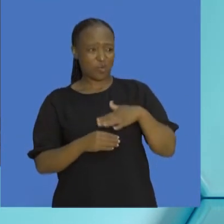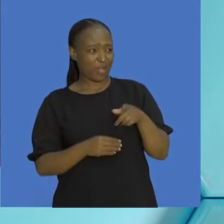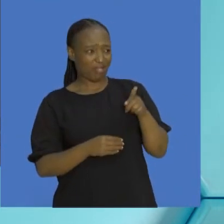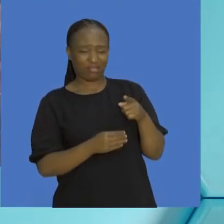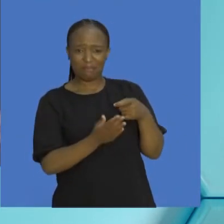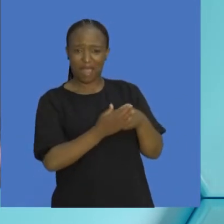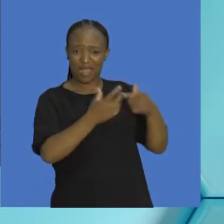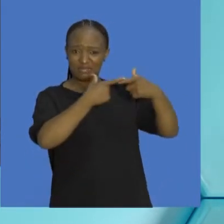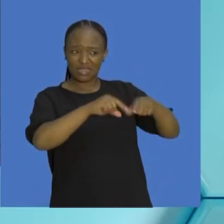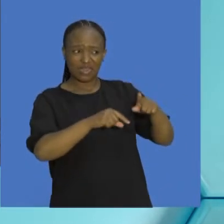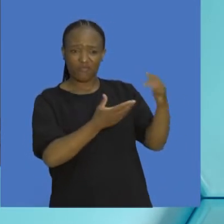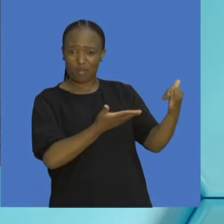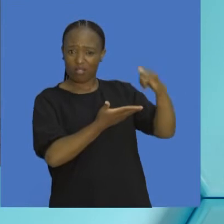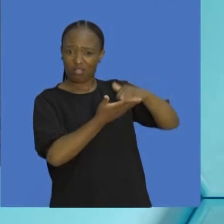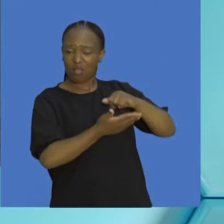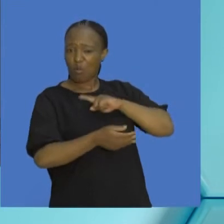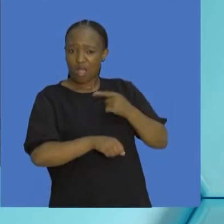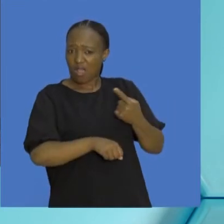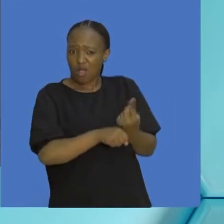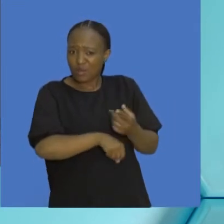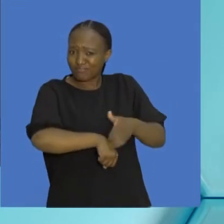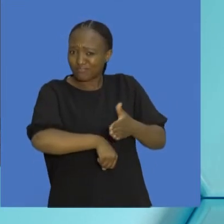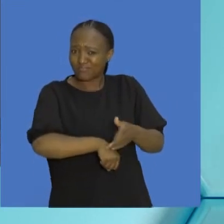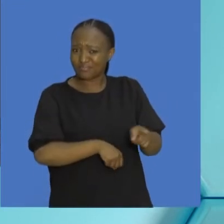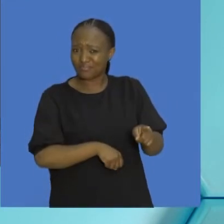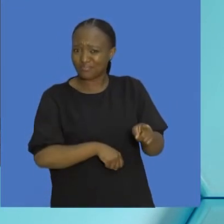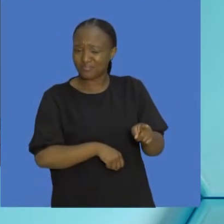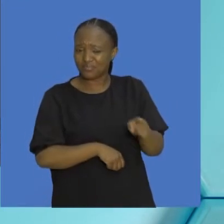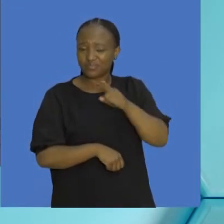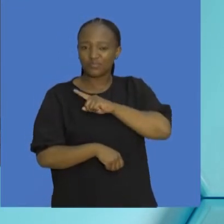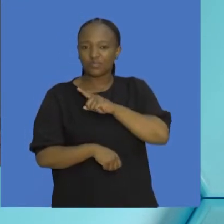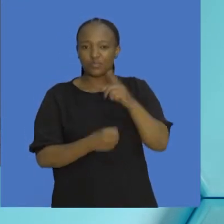business? Do you really want to book that aircraft? Because